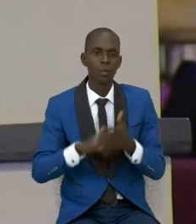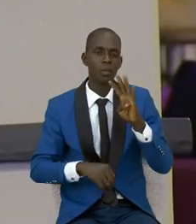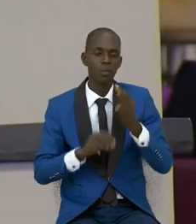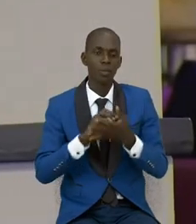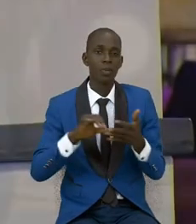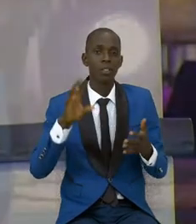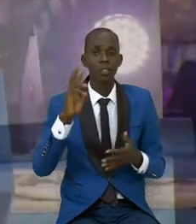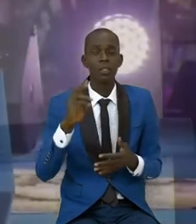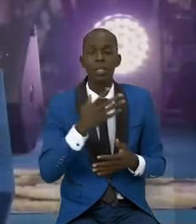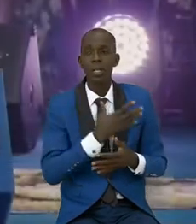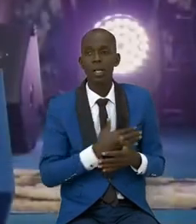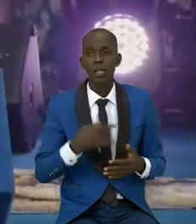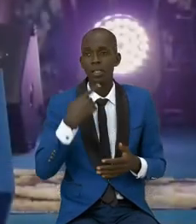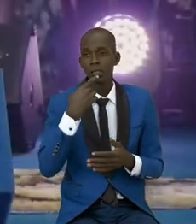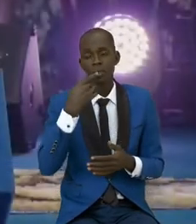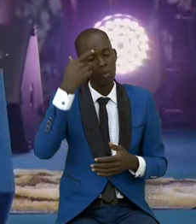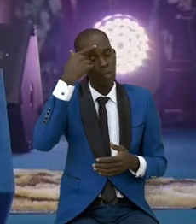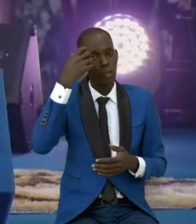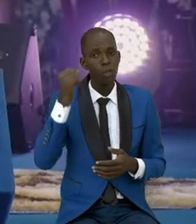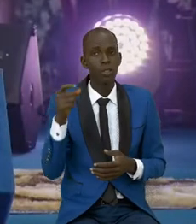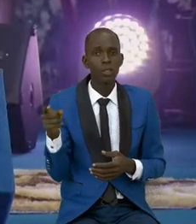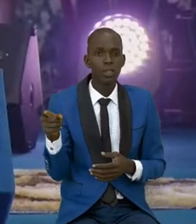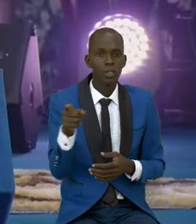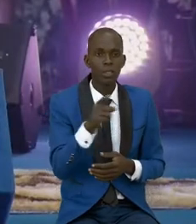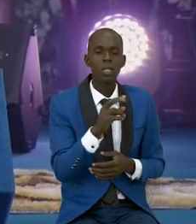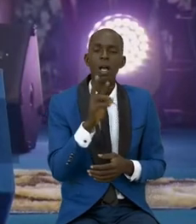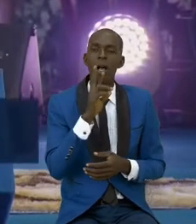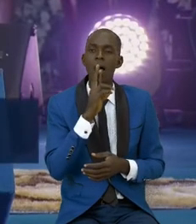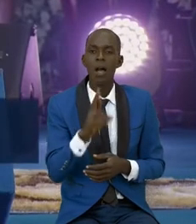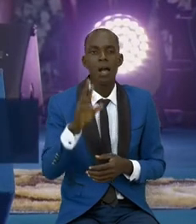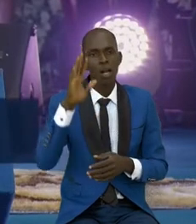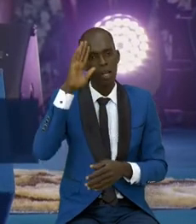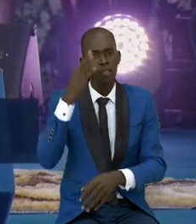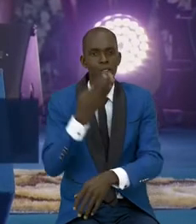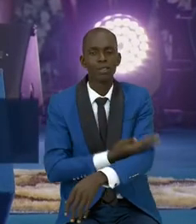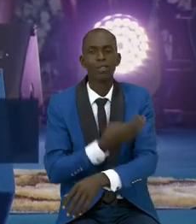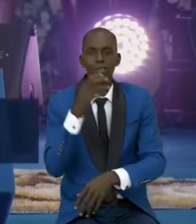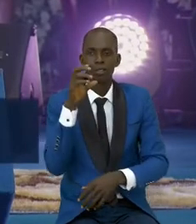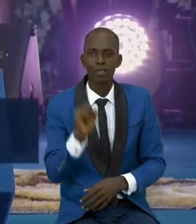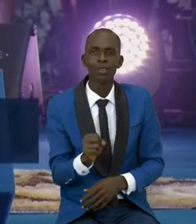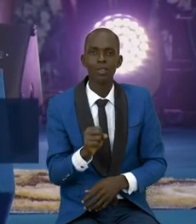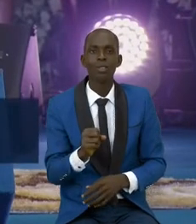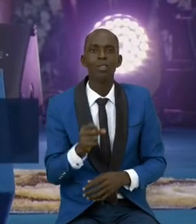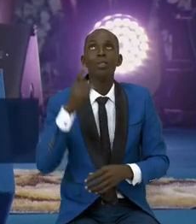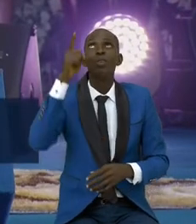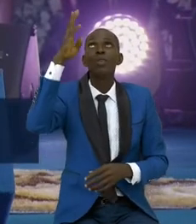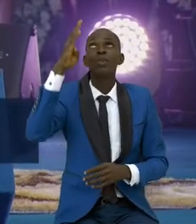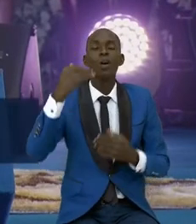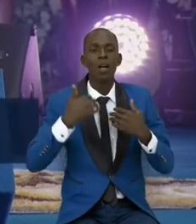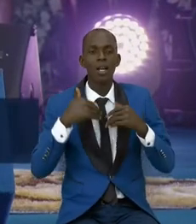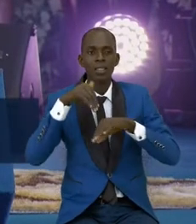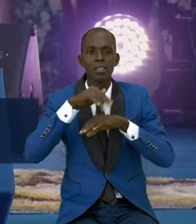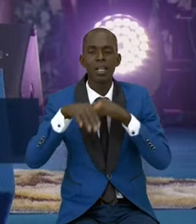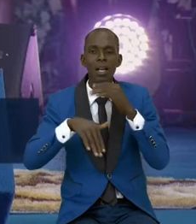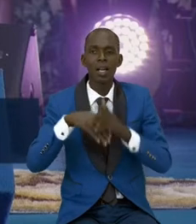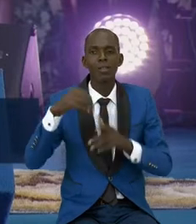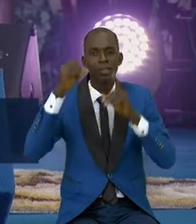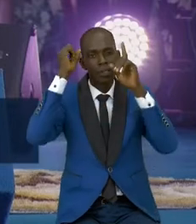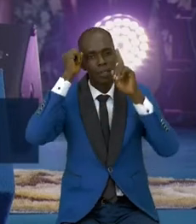and because ye are sons, God has sent forth his spirit,